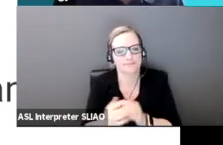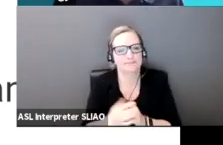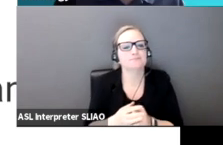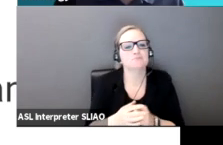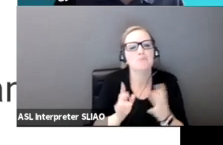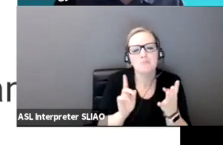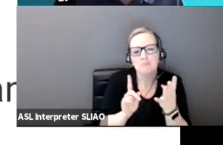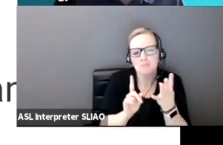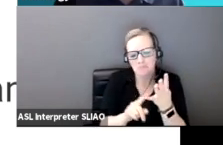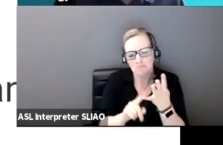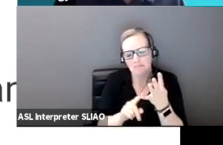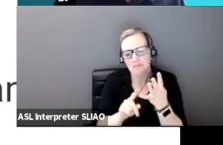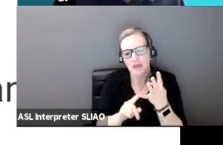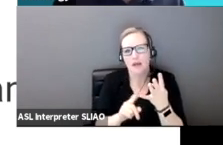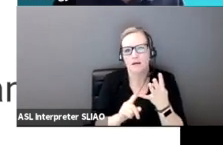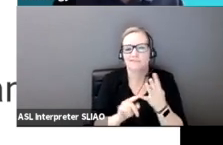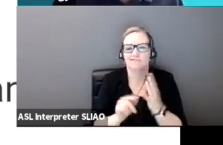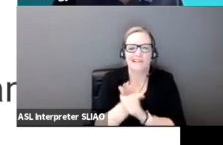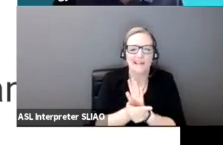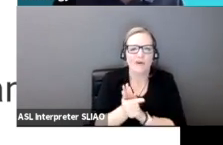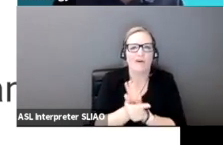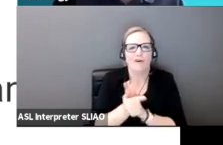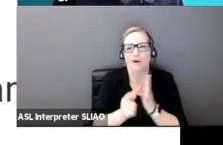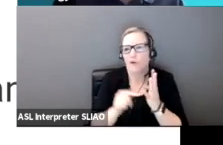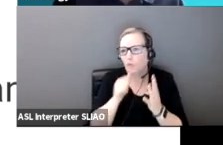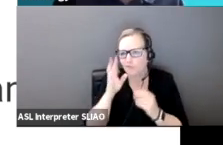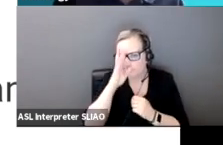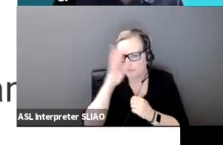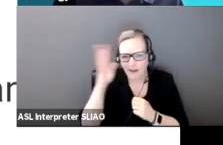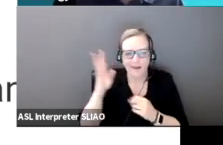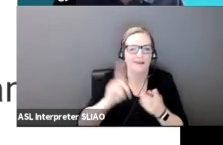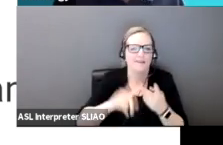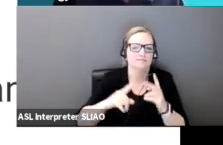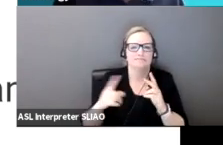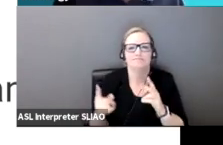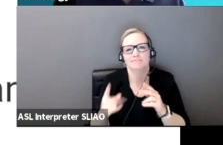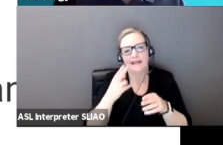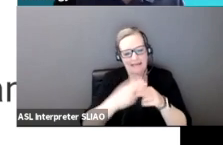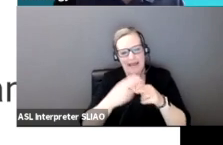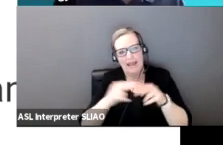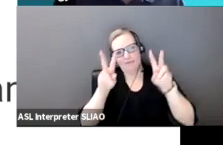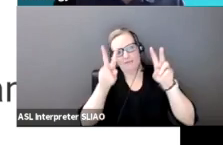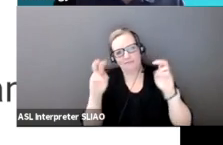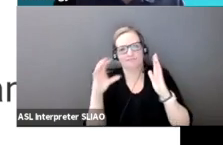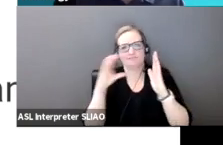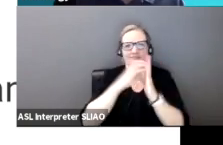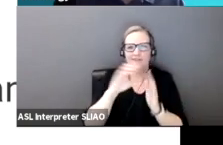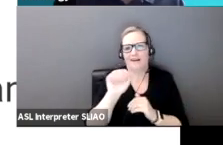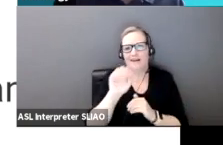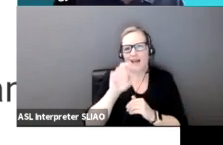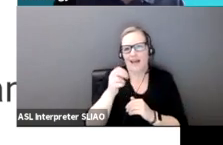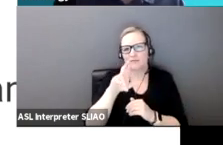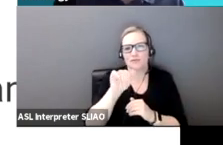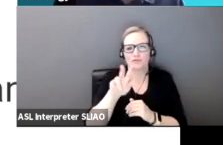want to delve too deeply into this. The inventors, the title, the abstract, and so on. Inventorship is a very